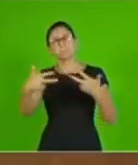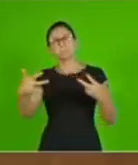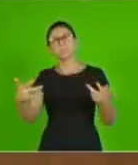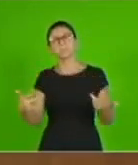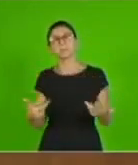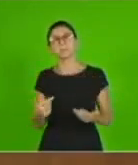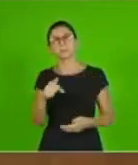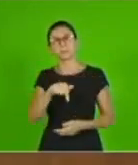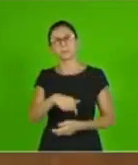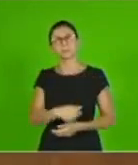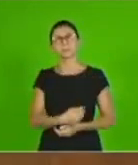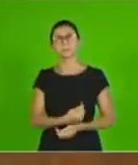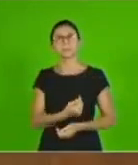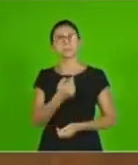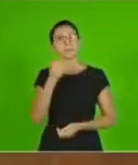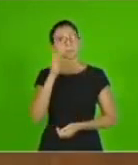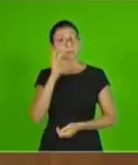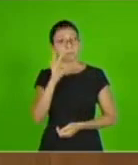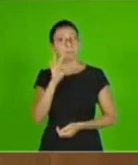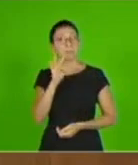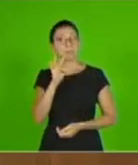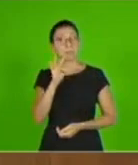Many experiences have been lived here,